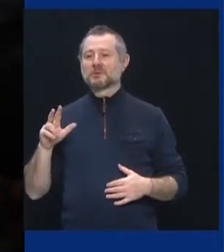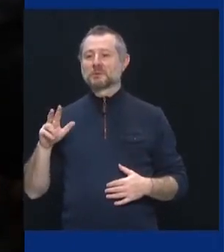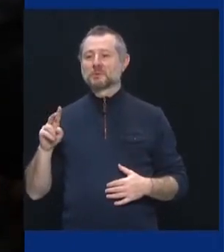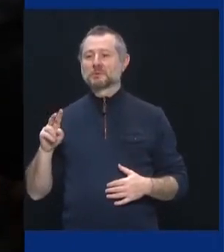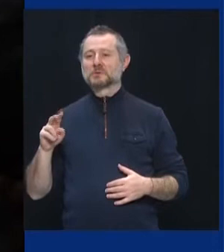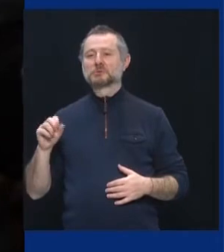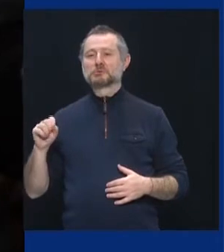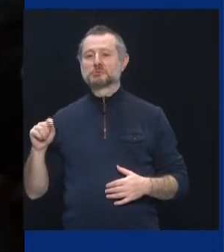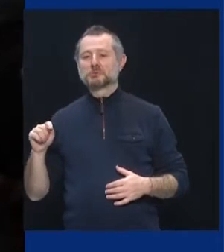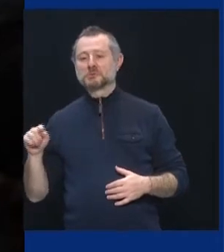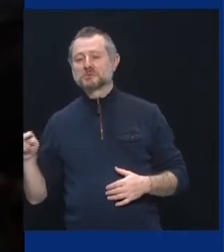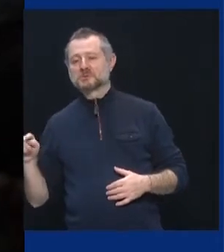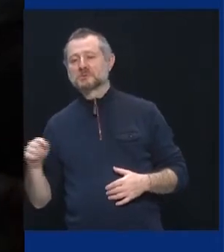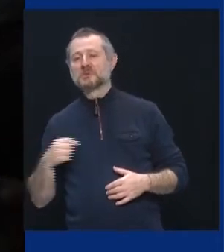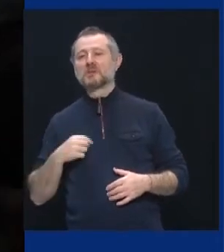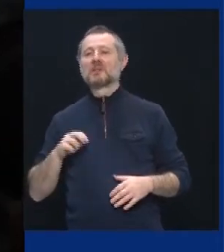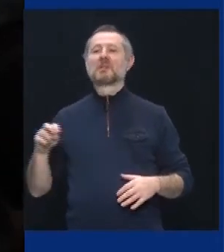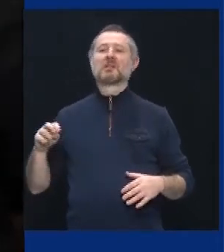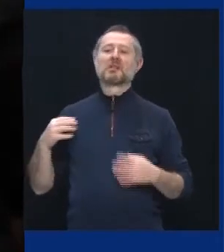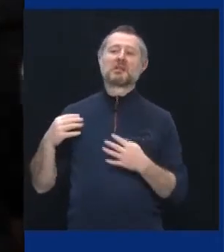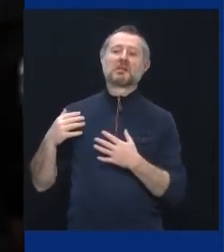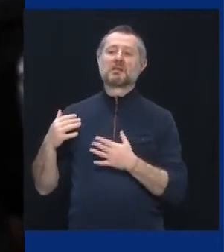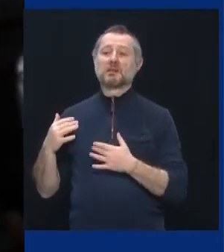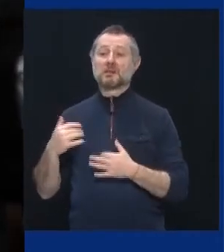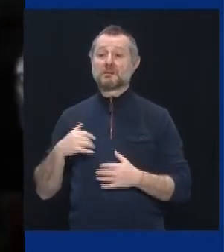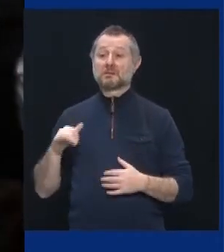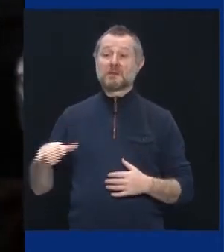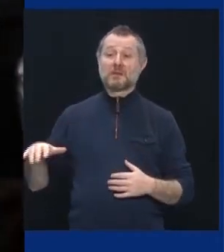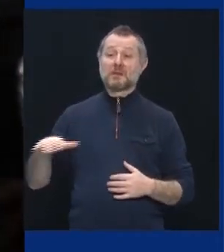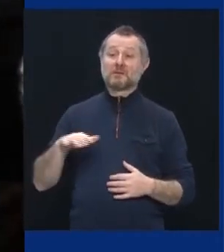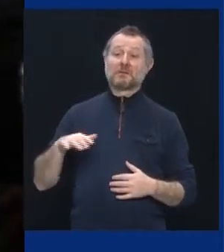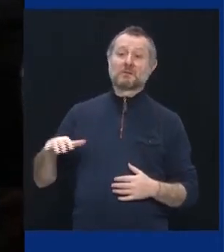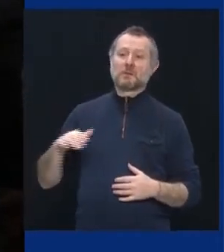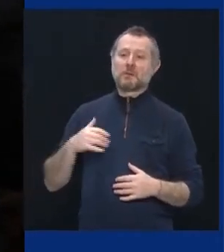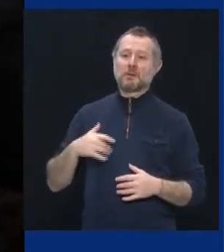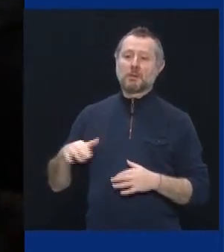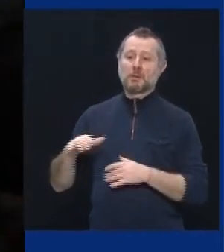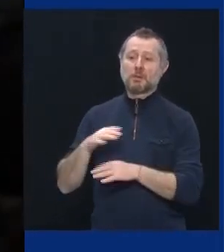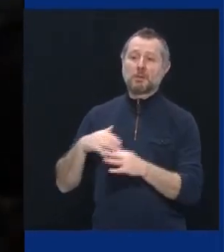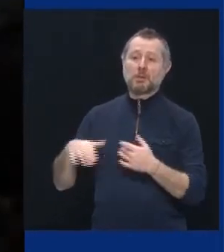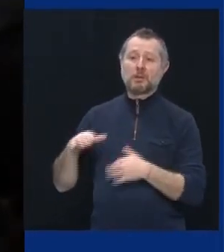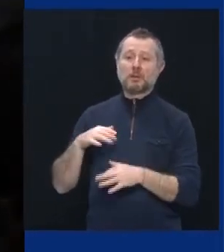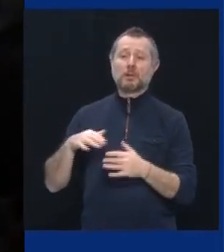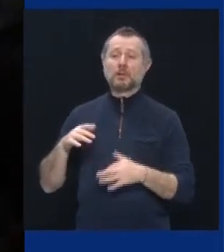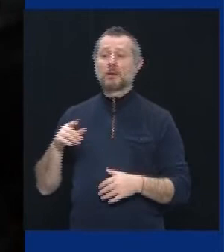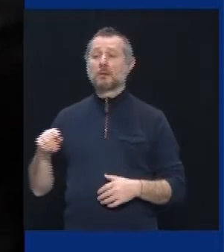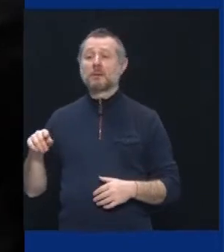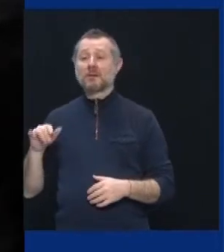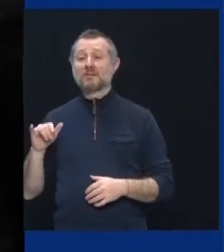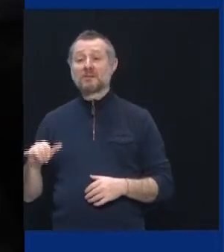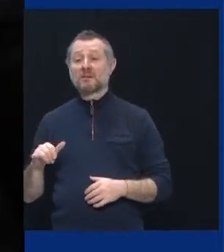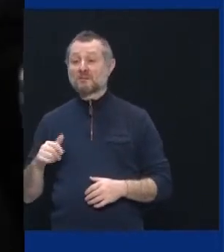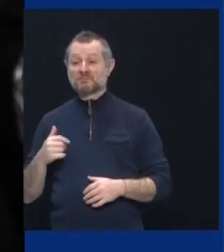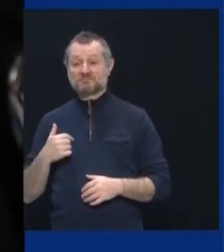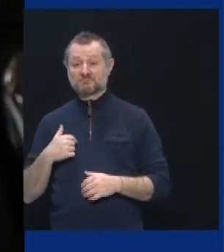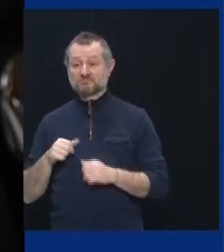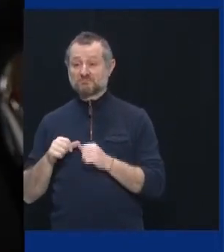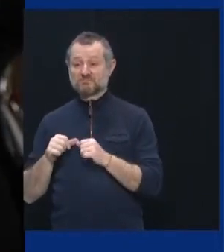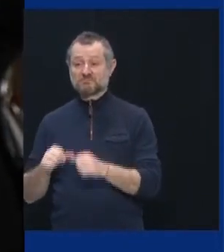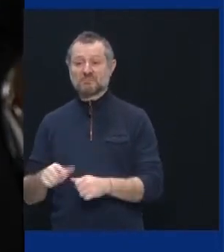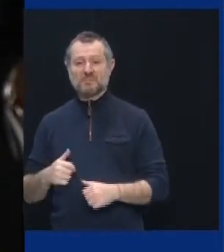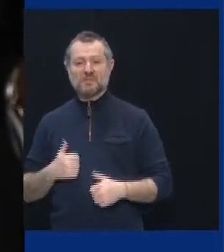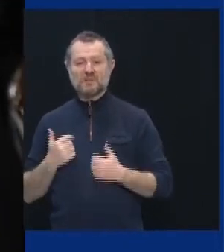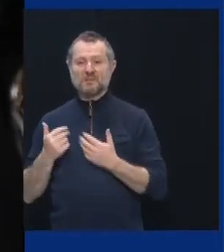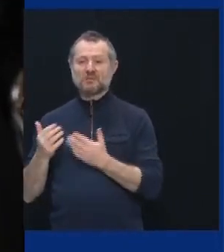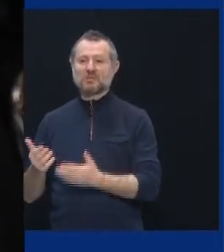Avenue. And that's where I was, that's where I'm staying. And every